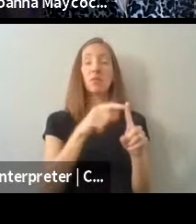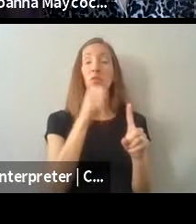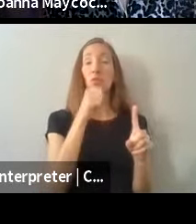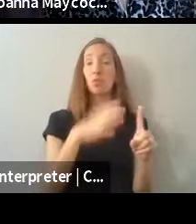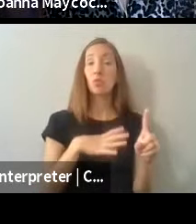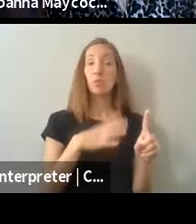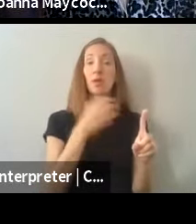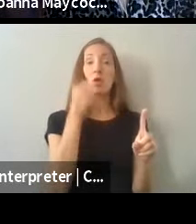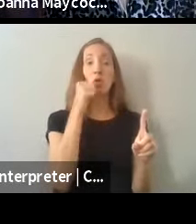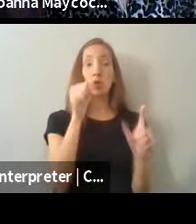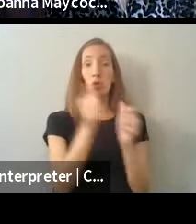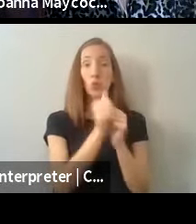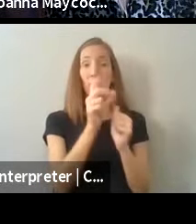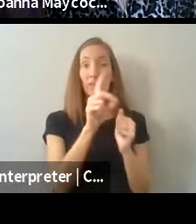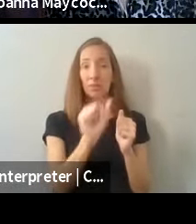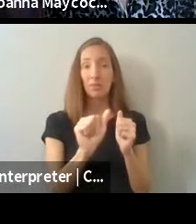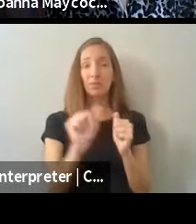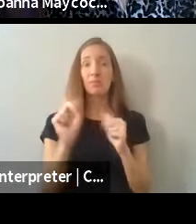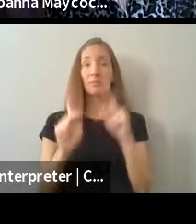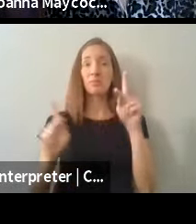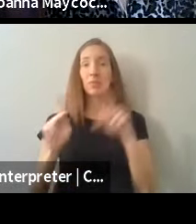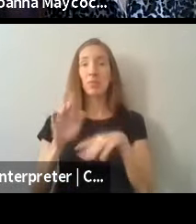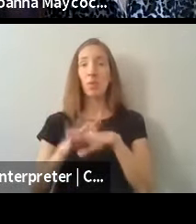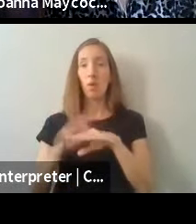disabilities, people on the move,